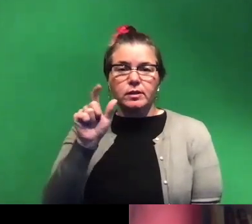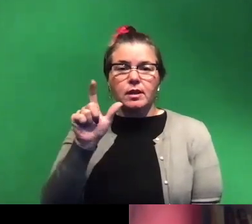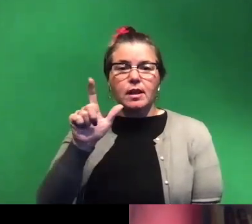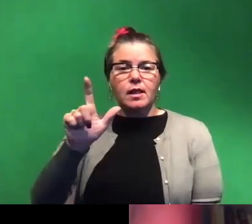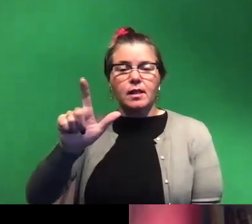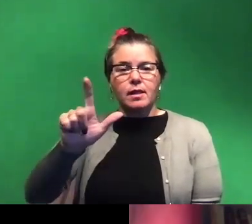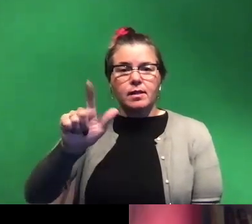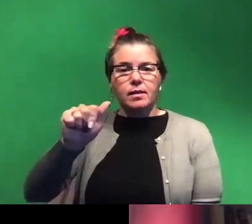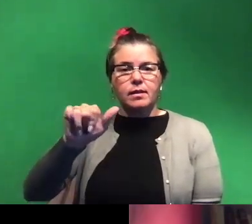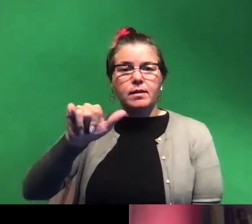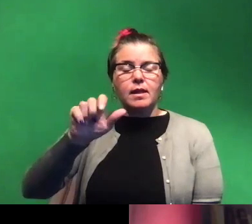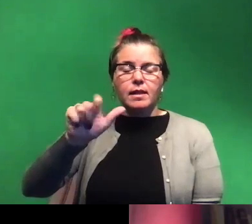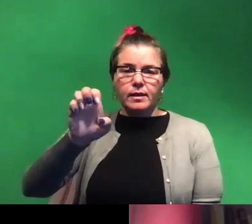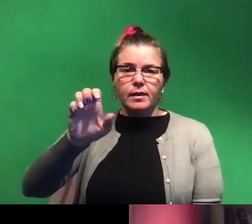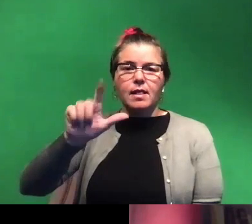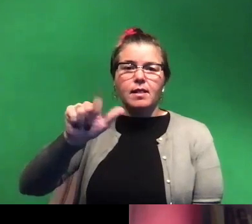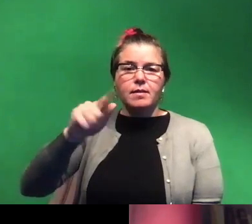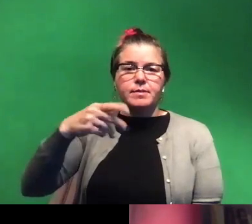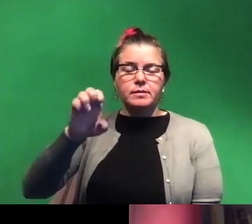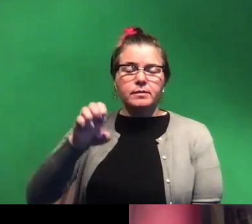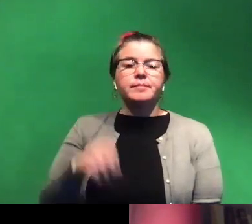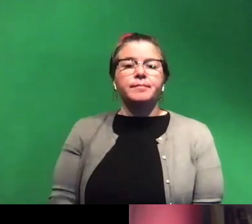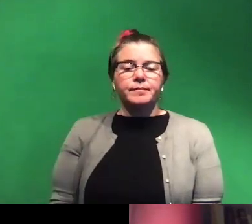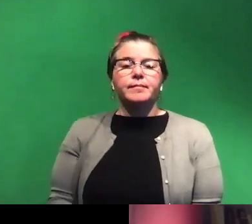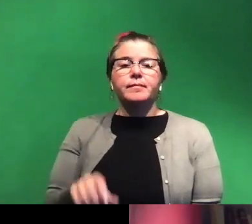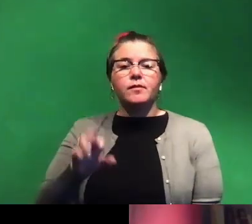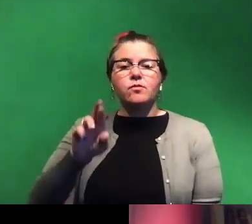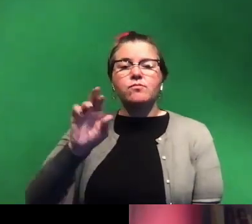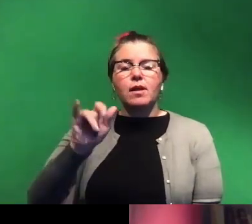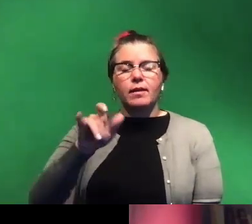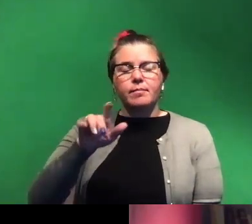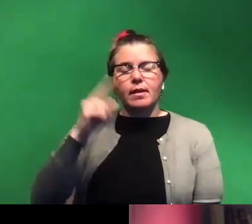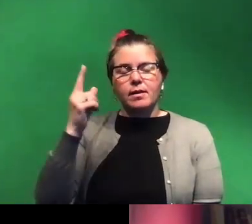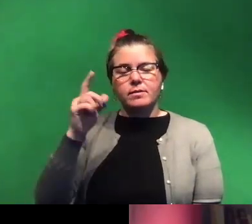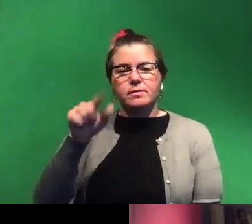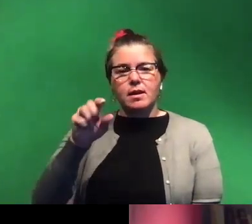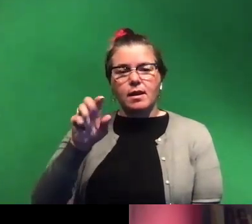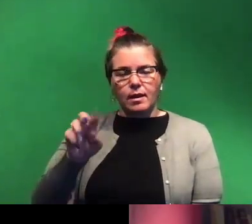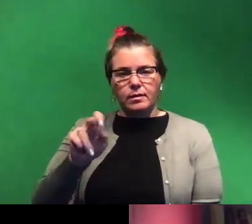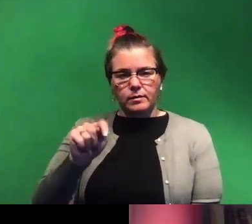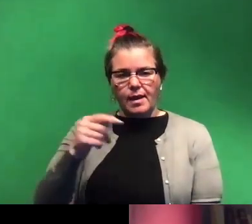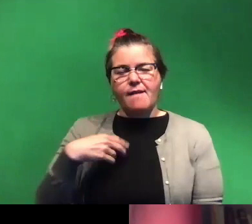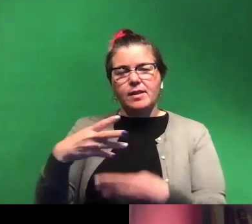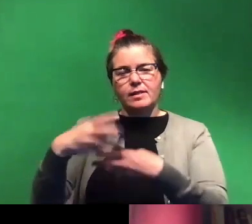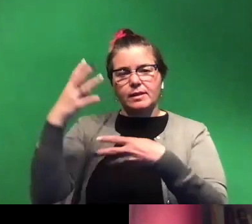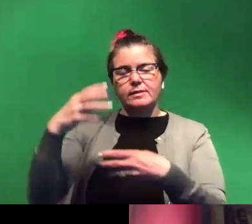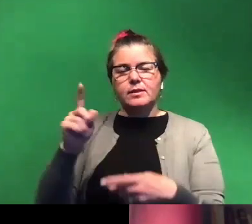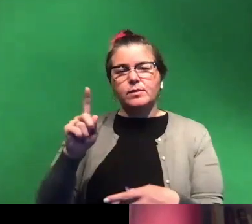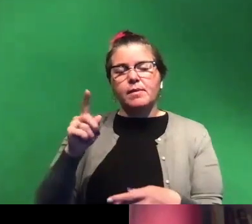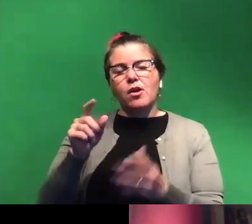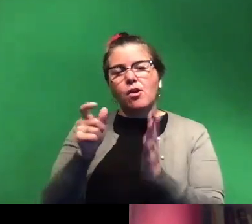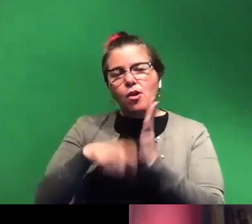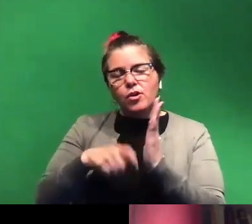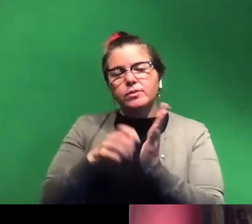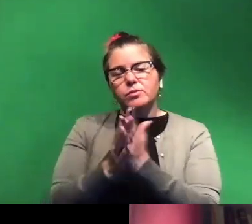and that's spelled Laelaps. You can also go to rileyblack.net, and that will have a listing of some of my articles and